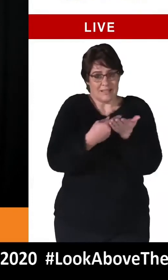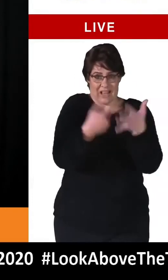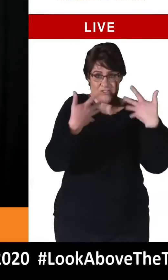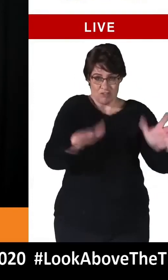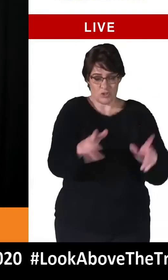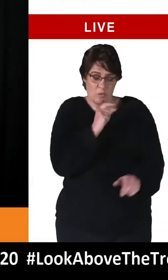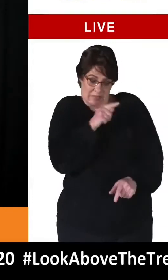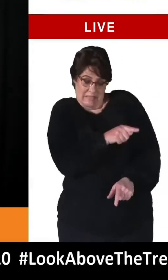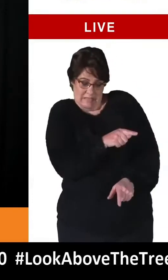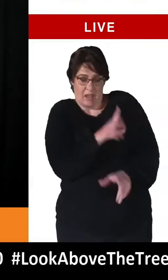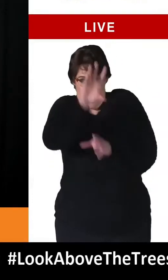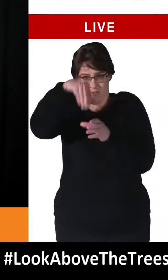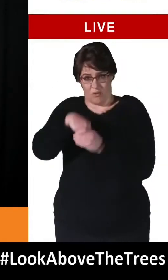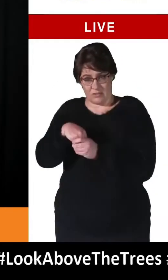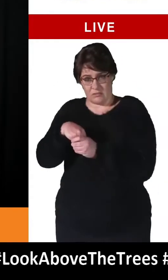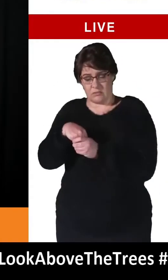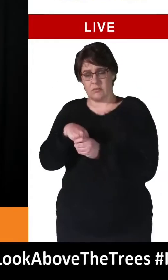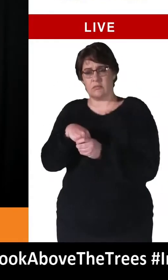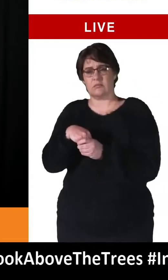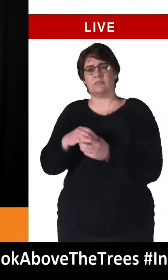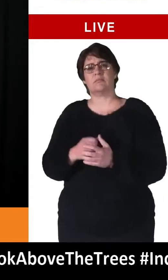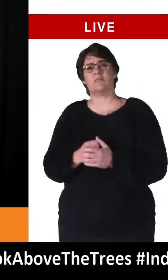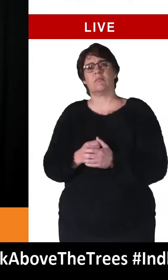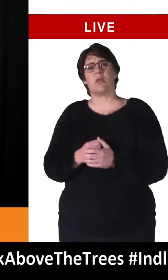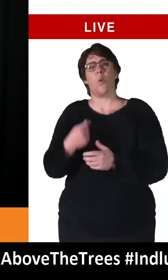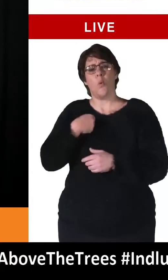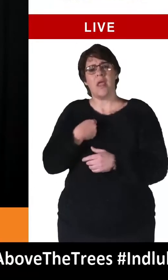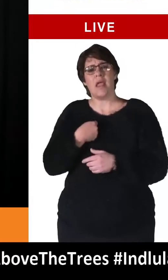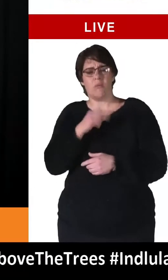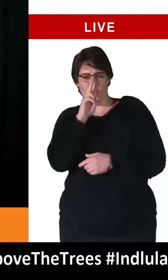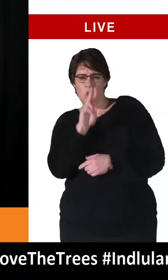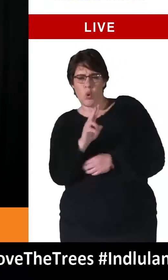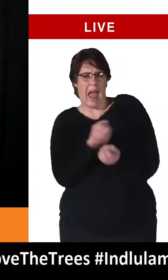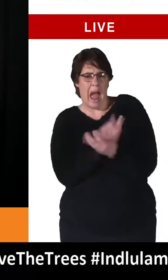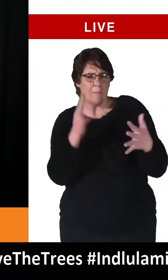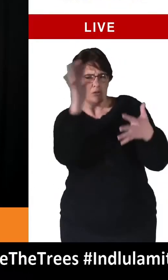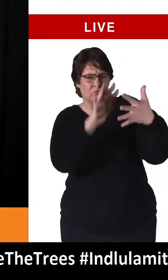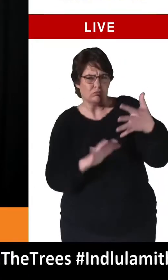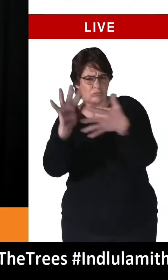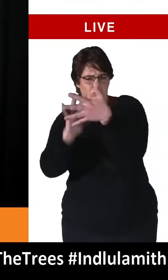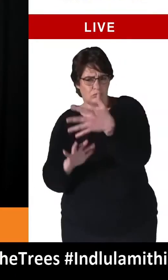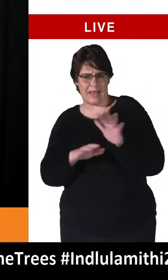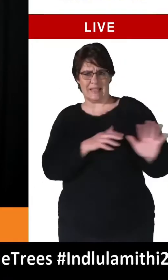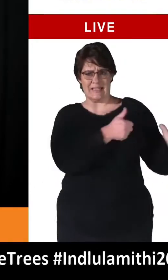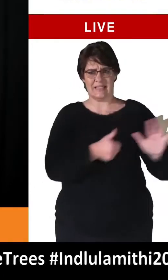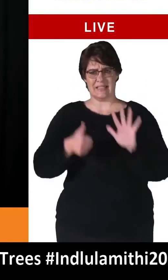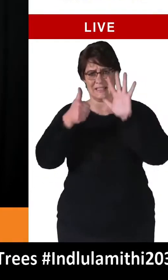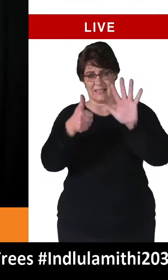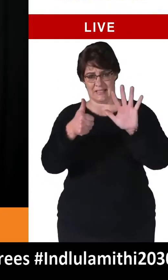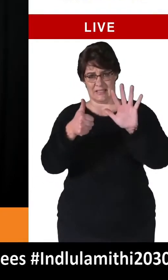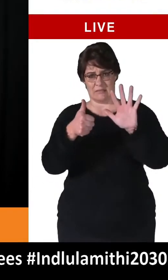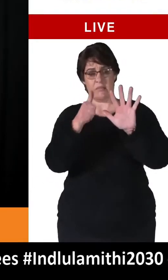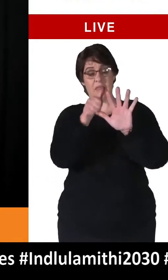about, we looked at 6 scenarios. And these 6 scenarios